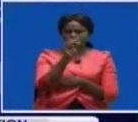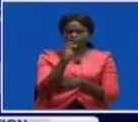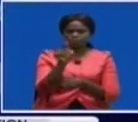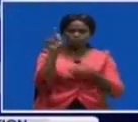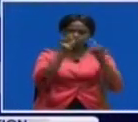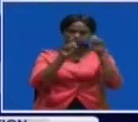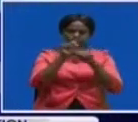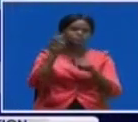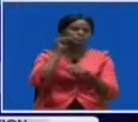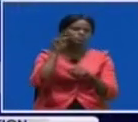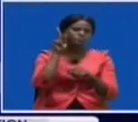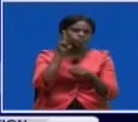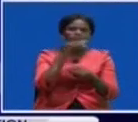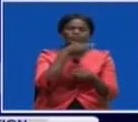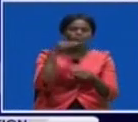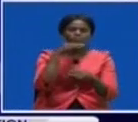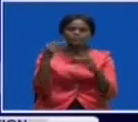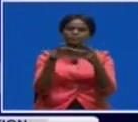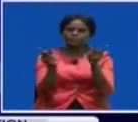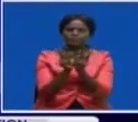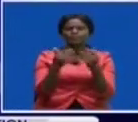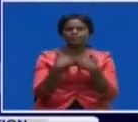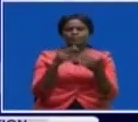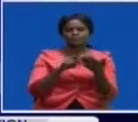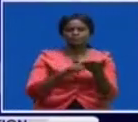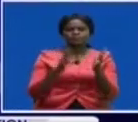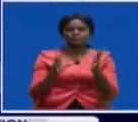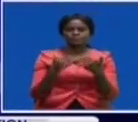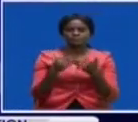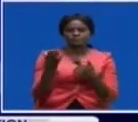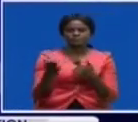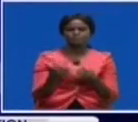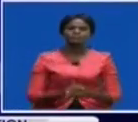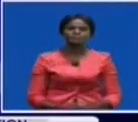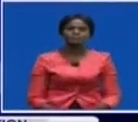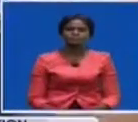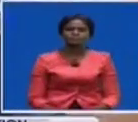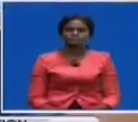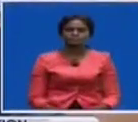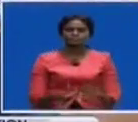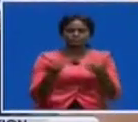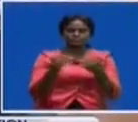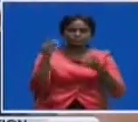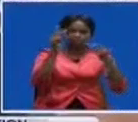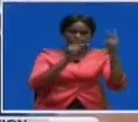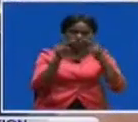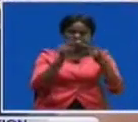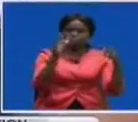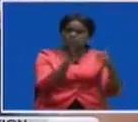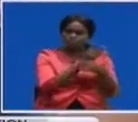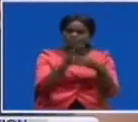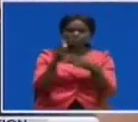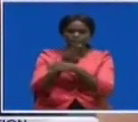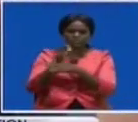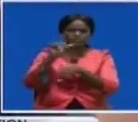farms in the Mukushi farming block. Ruben Chomba has more in this report. It's been a busy week for Labour Minister Joyce